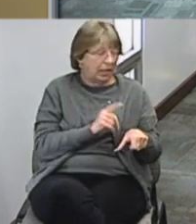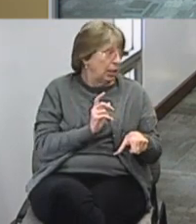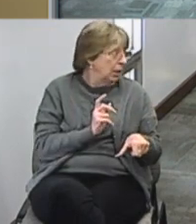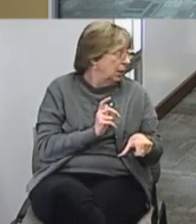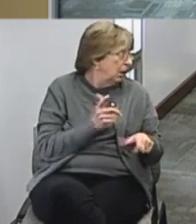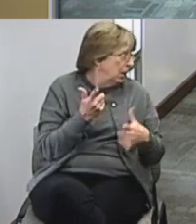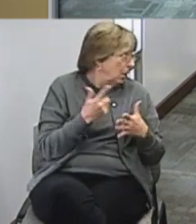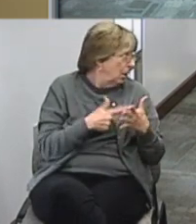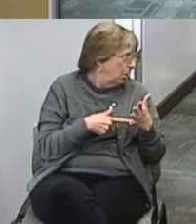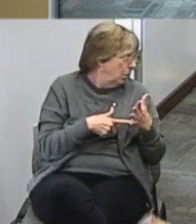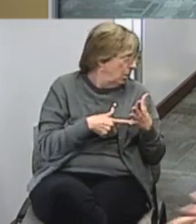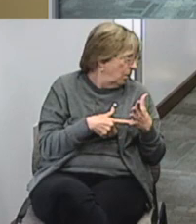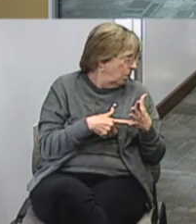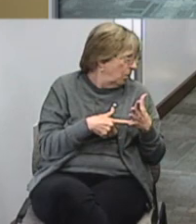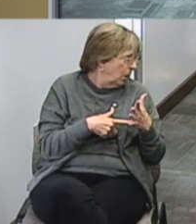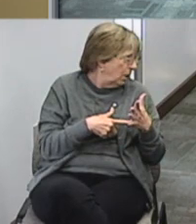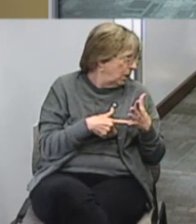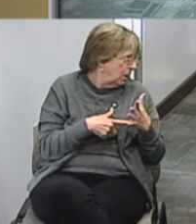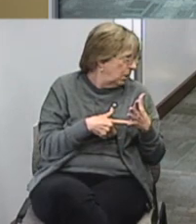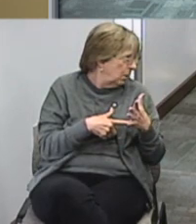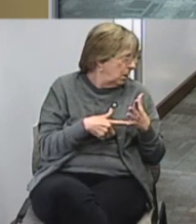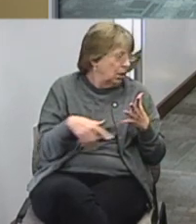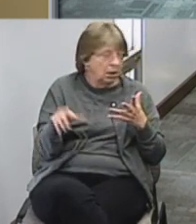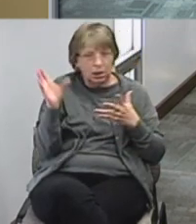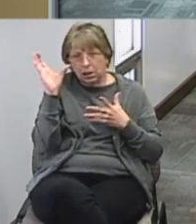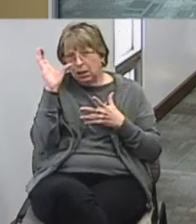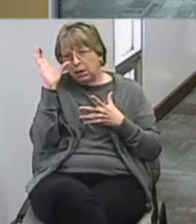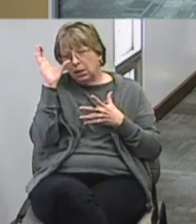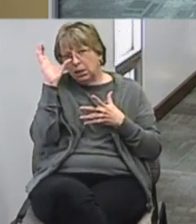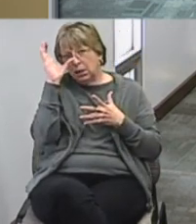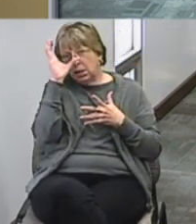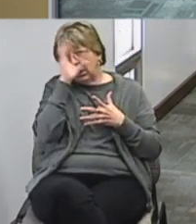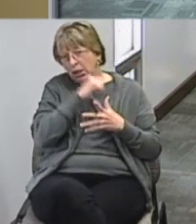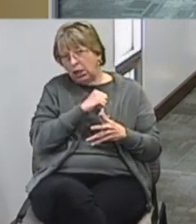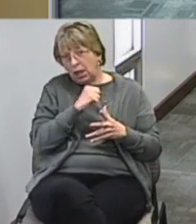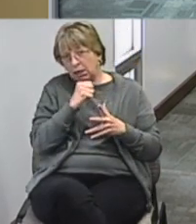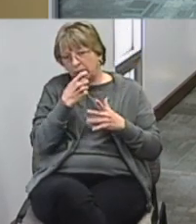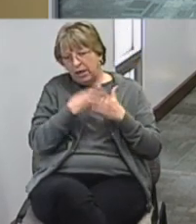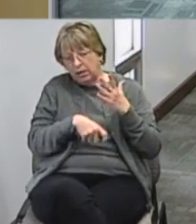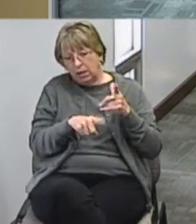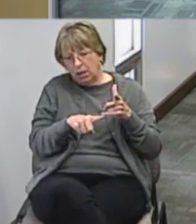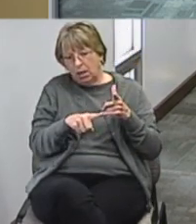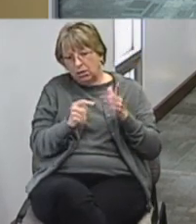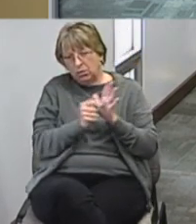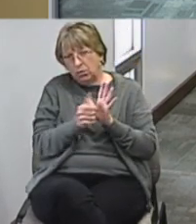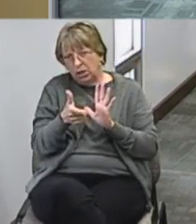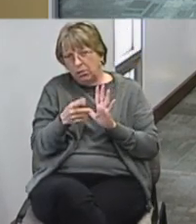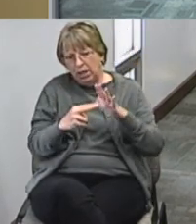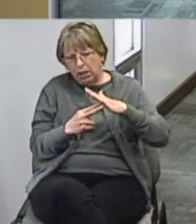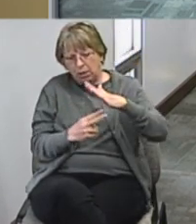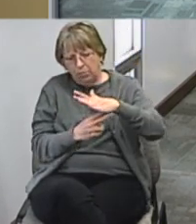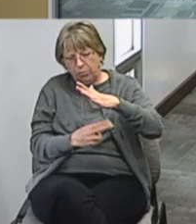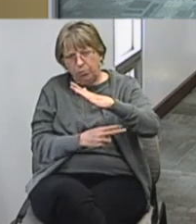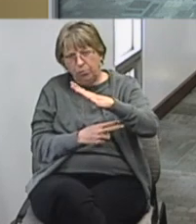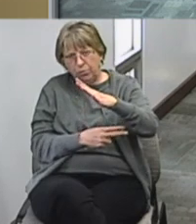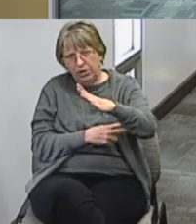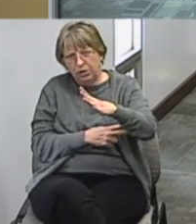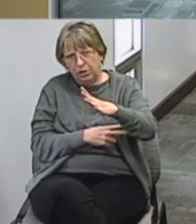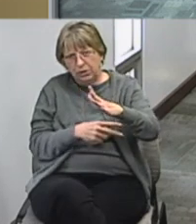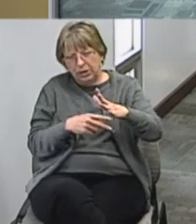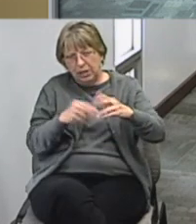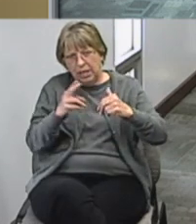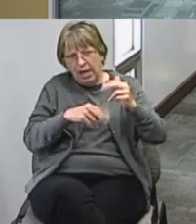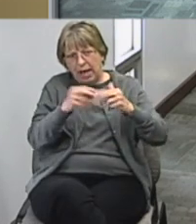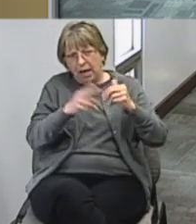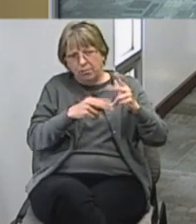What's the expected or anticipated cost to eliminate bridges, do the roundabout? roughly 6, I don't